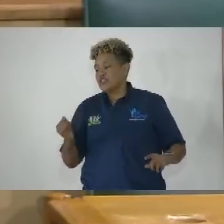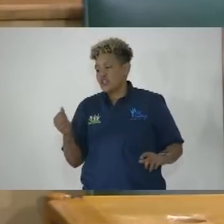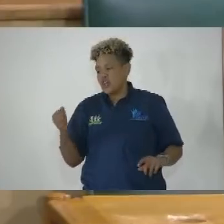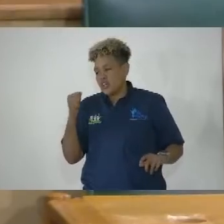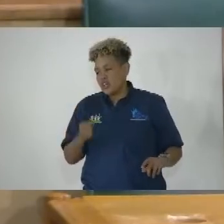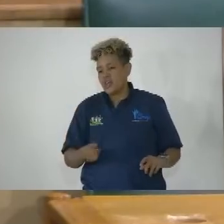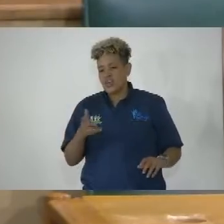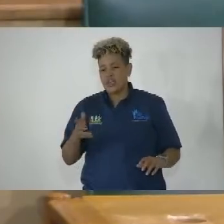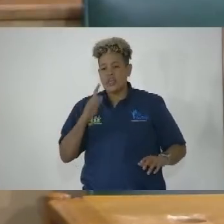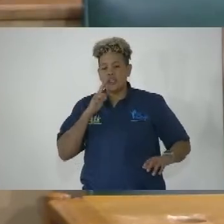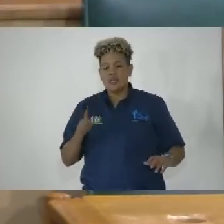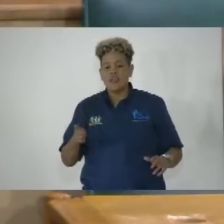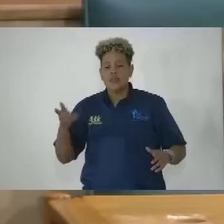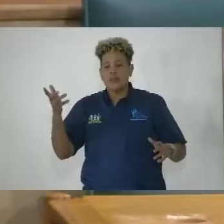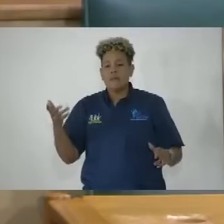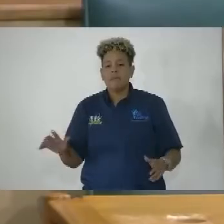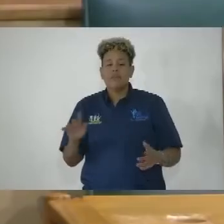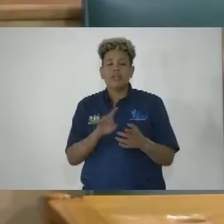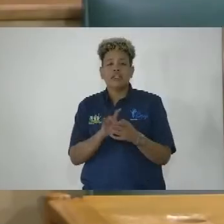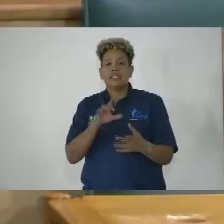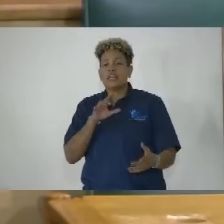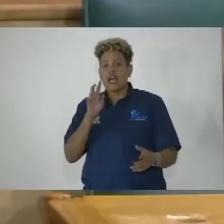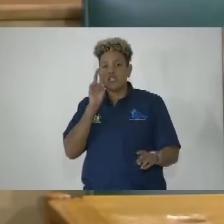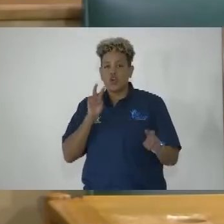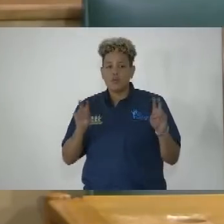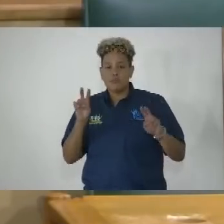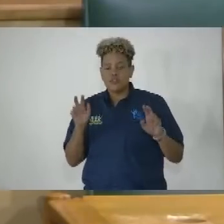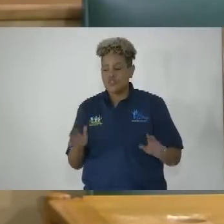an impotent, detached observer.